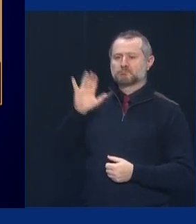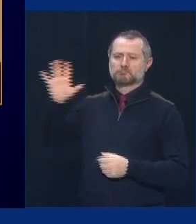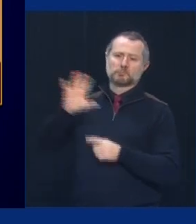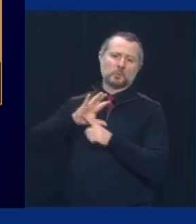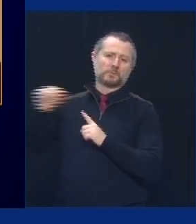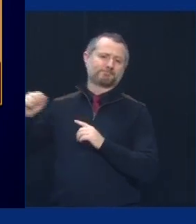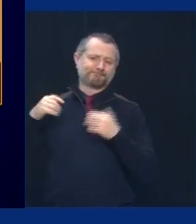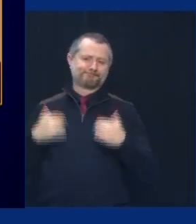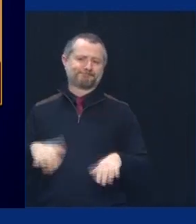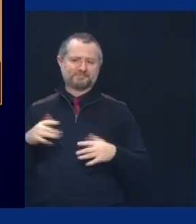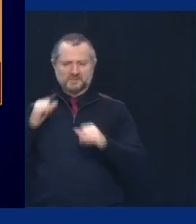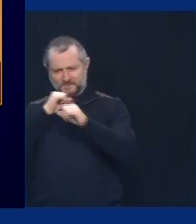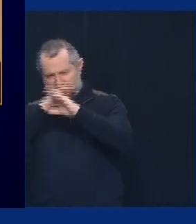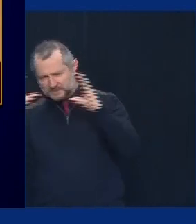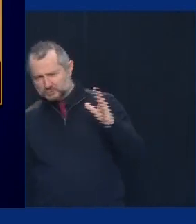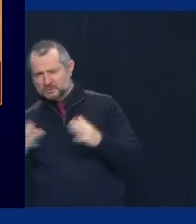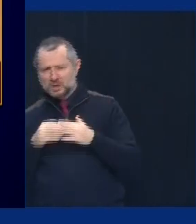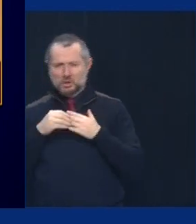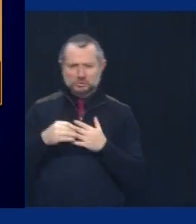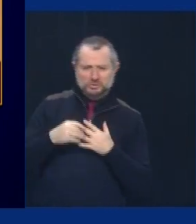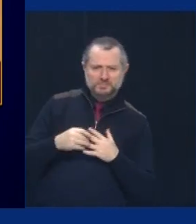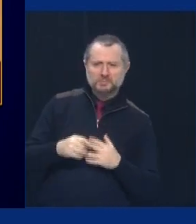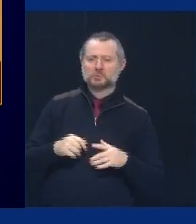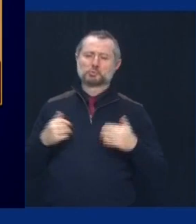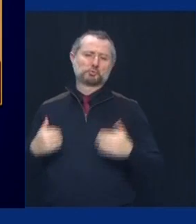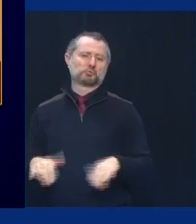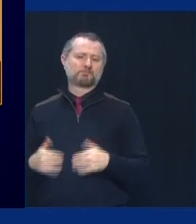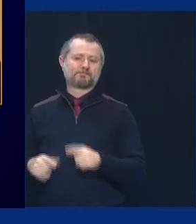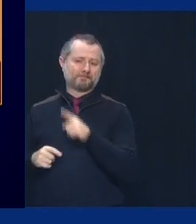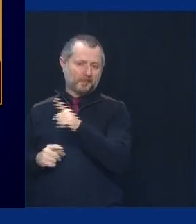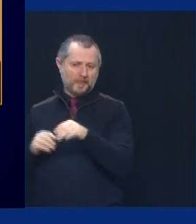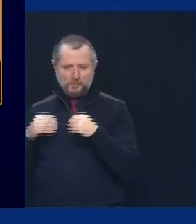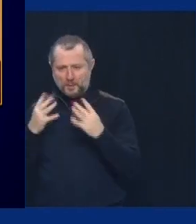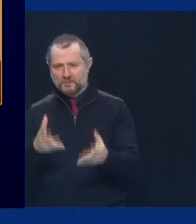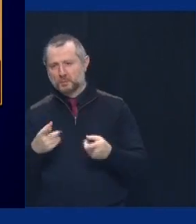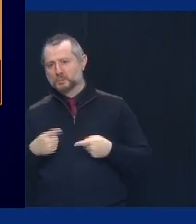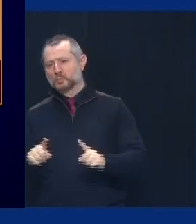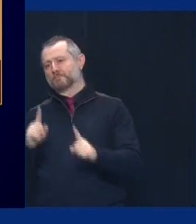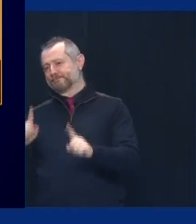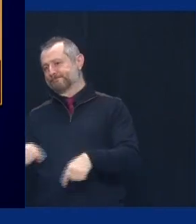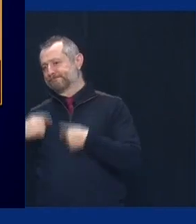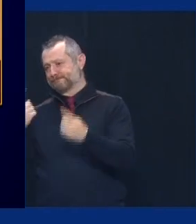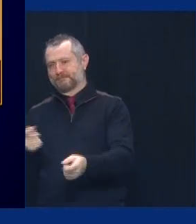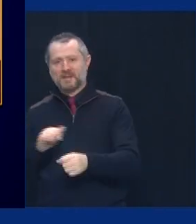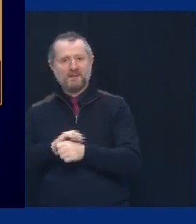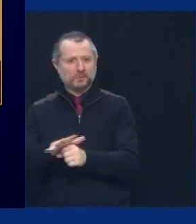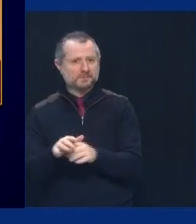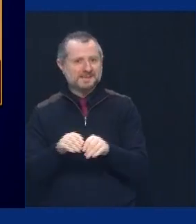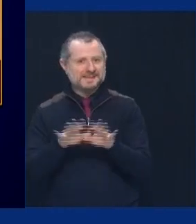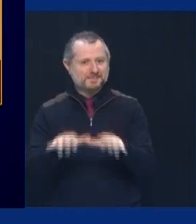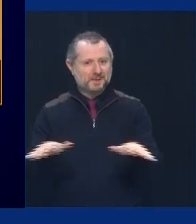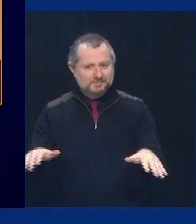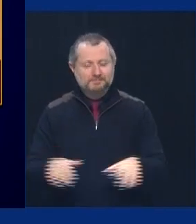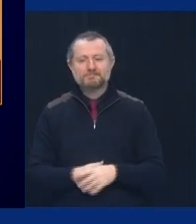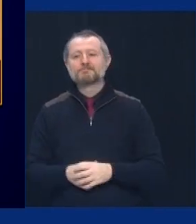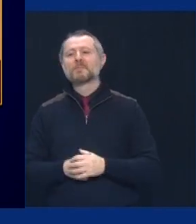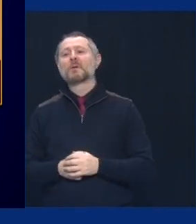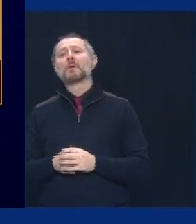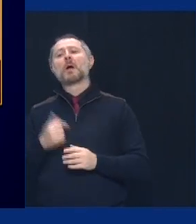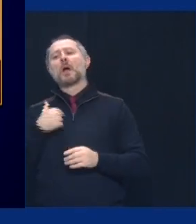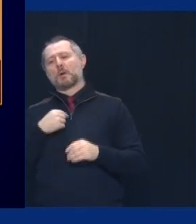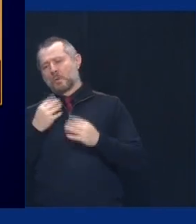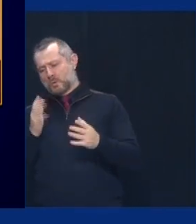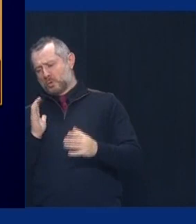and steady leadership that you have provided during this pandemic and that you have brought to our